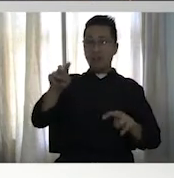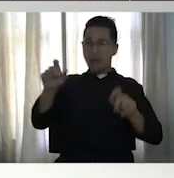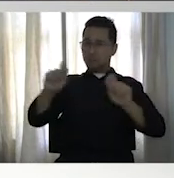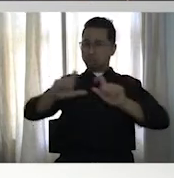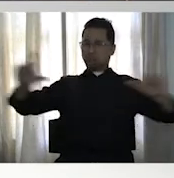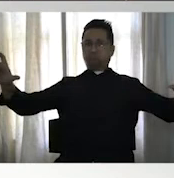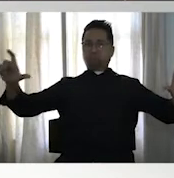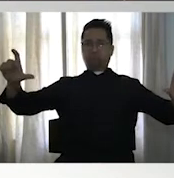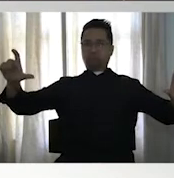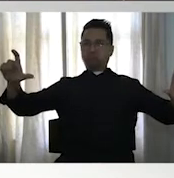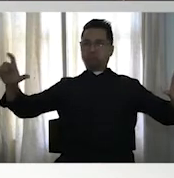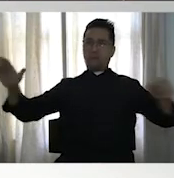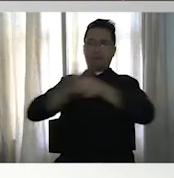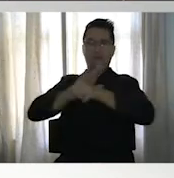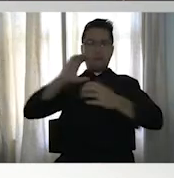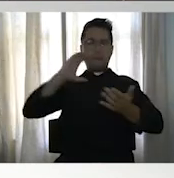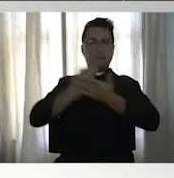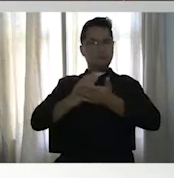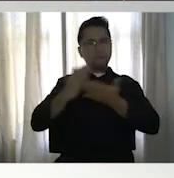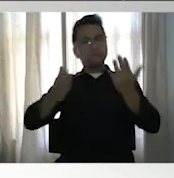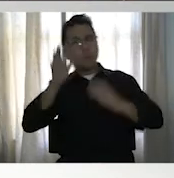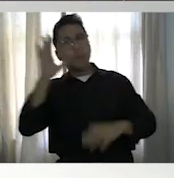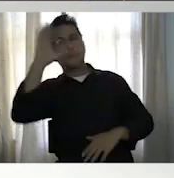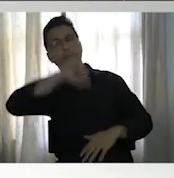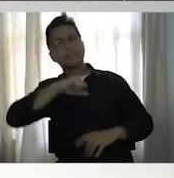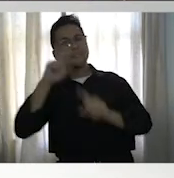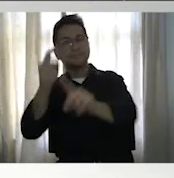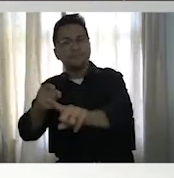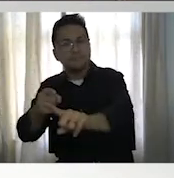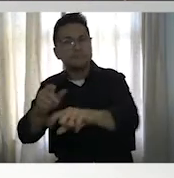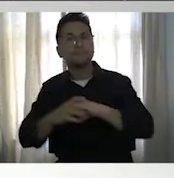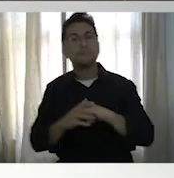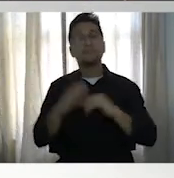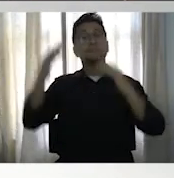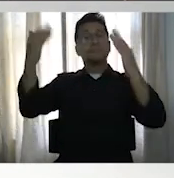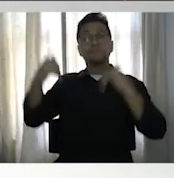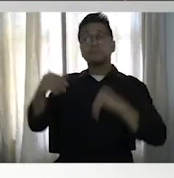meaning. This next picture, what do you see there?